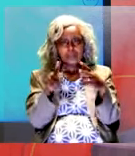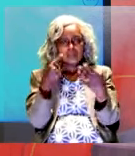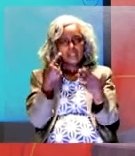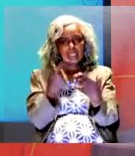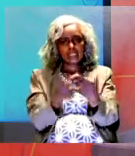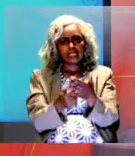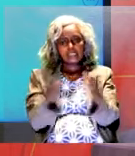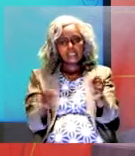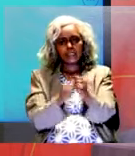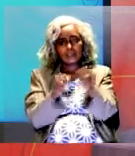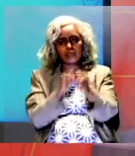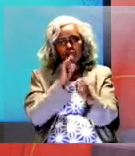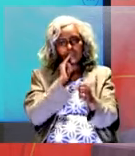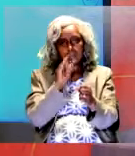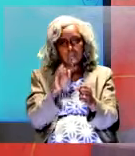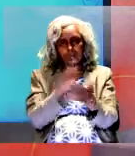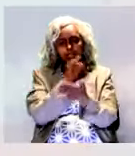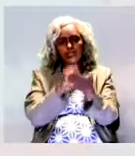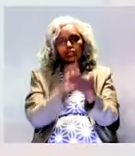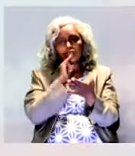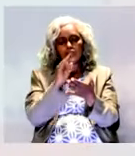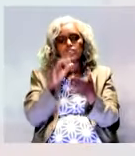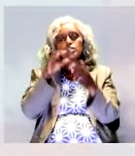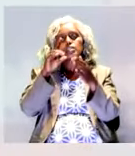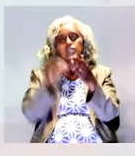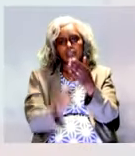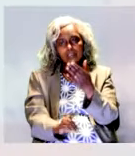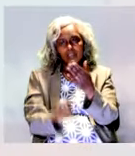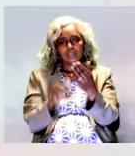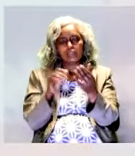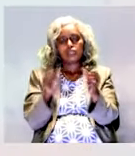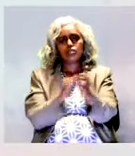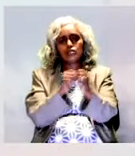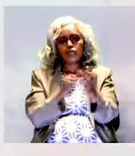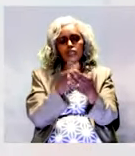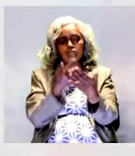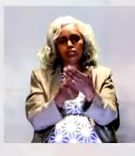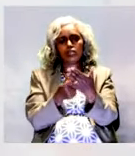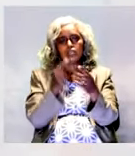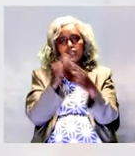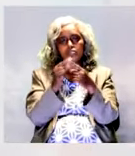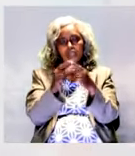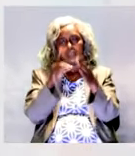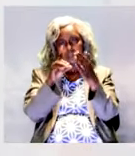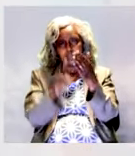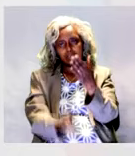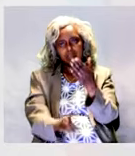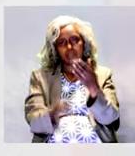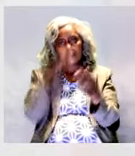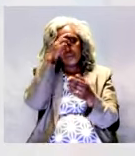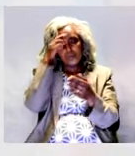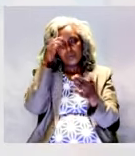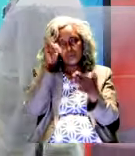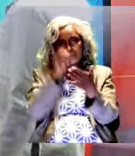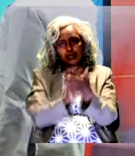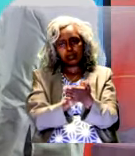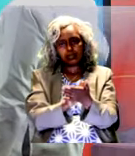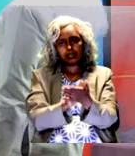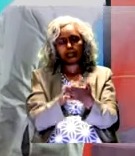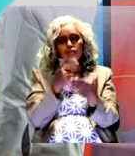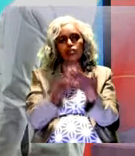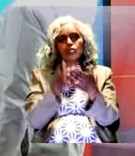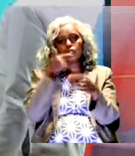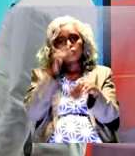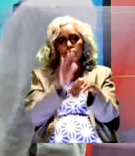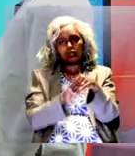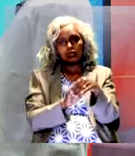this sequence is decreasing sequence. The terms are decreasing. Because of that, we call